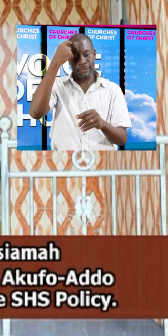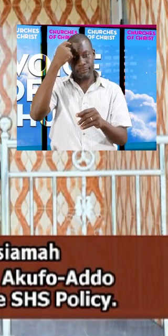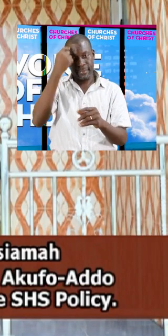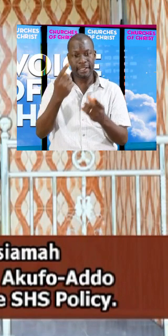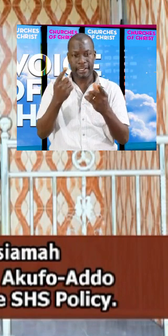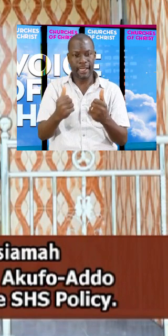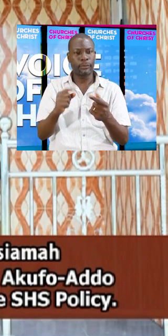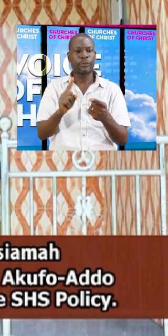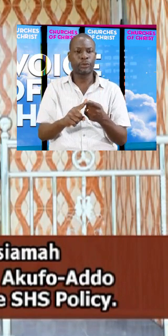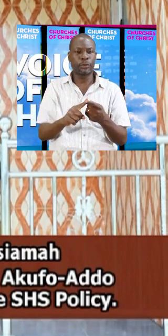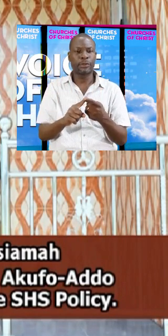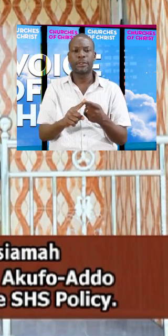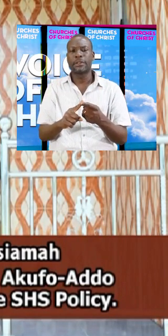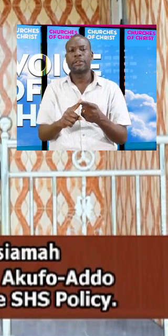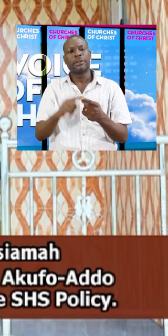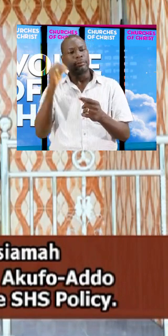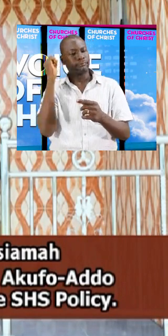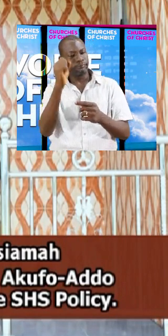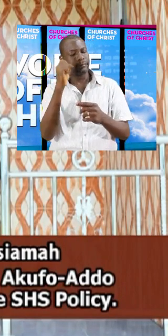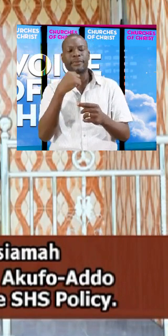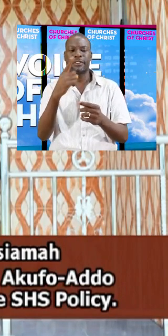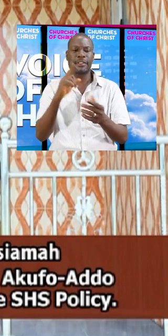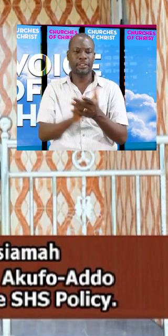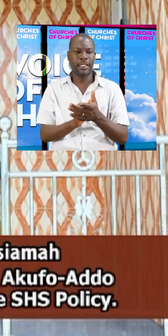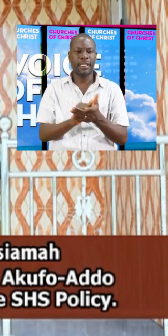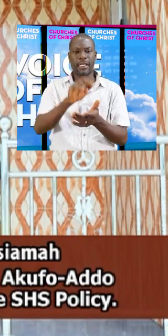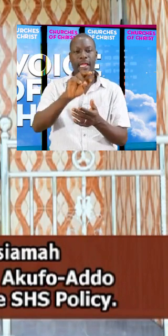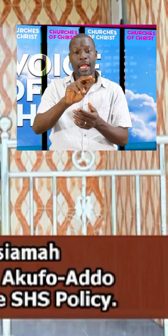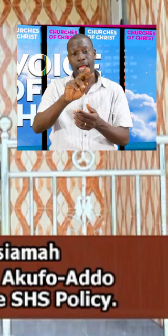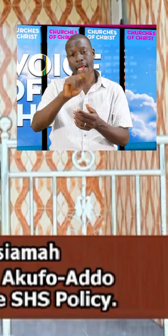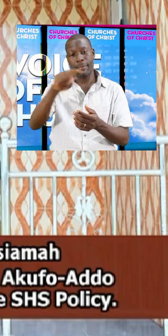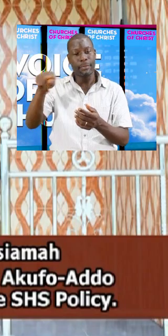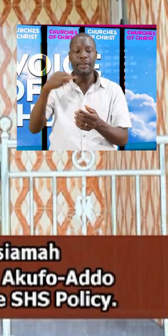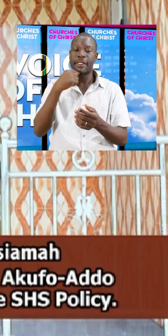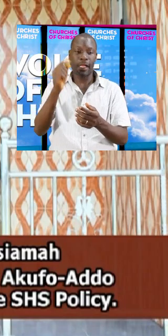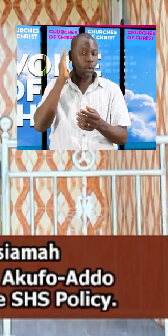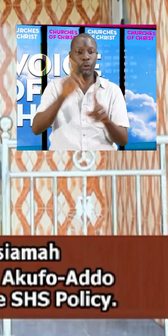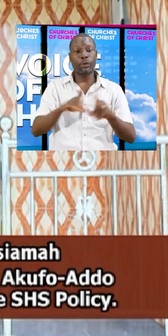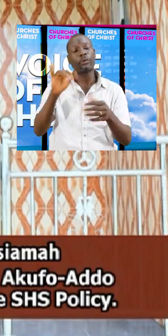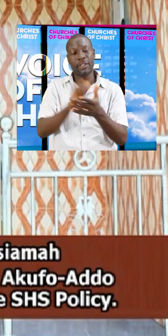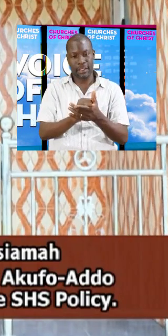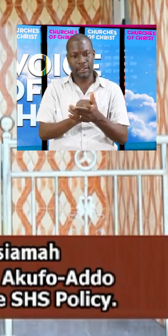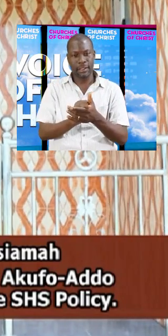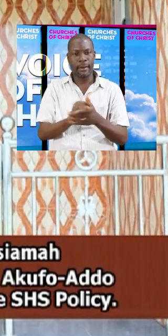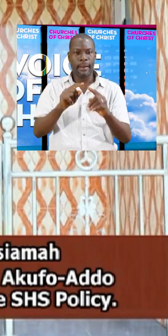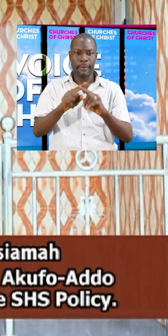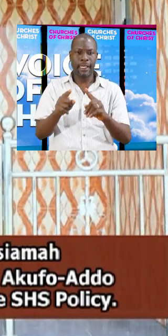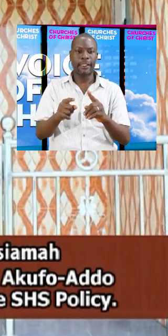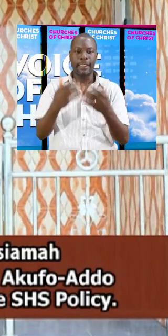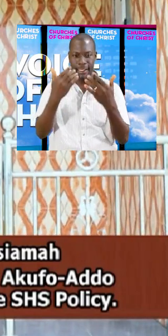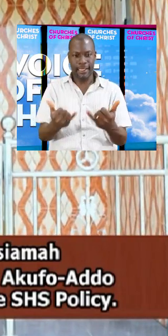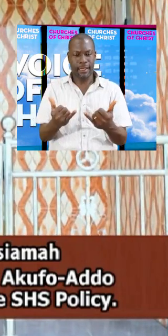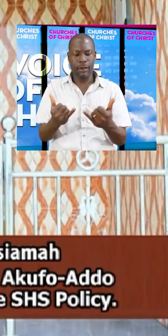eye wamo kempeno. Na ne kufuado ene MPP eka ase. Ombebo mwode se, omode beba. Na etumi